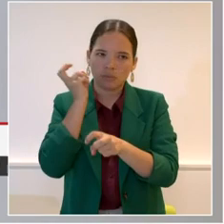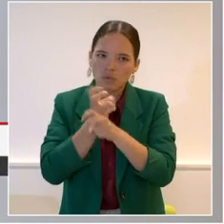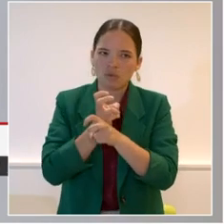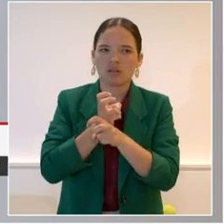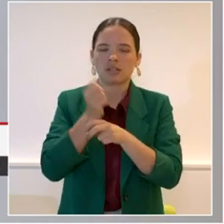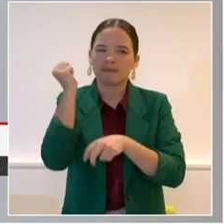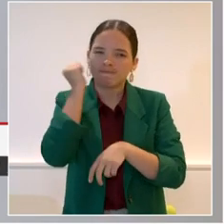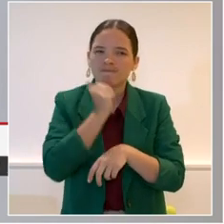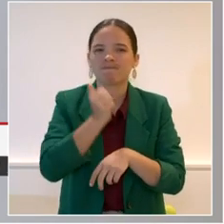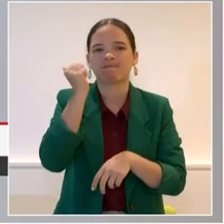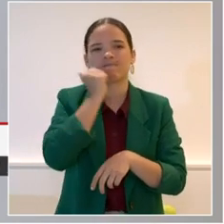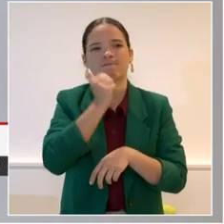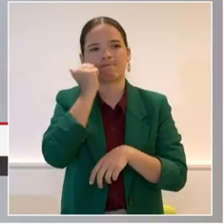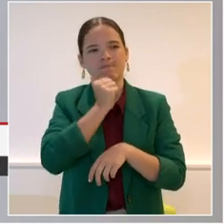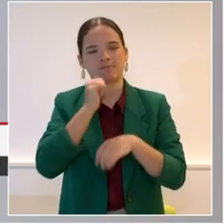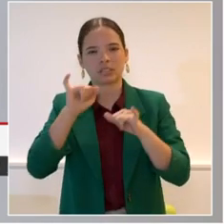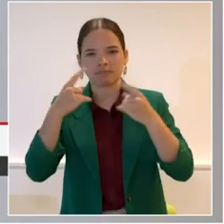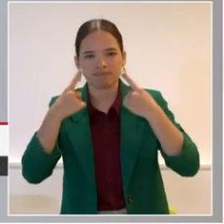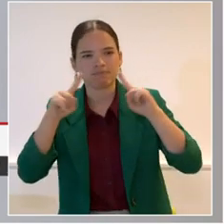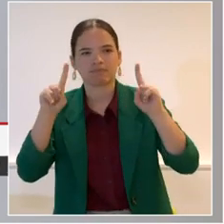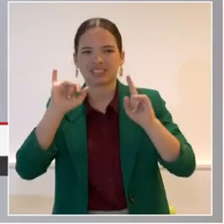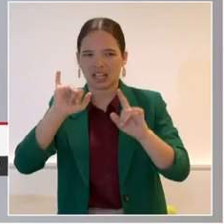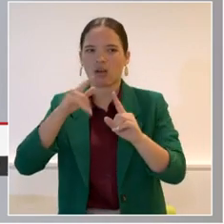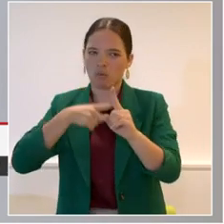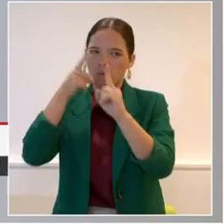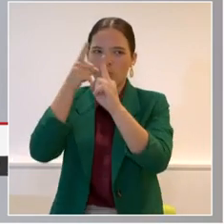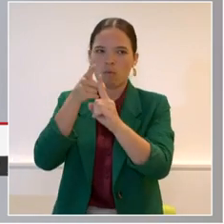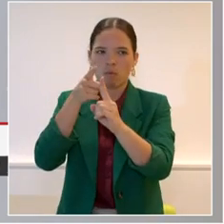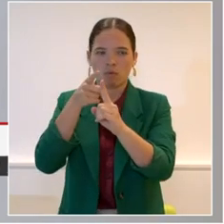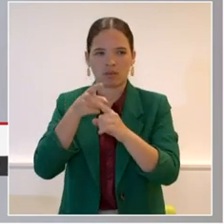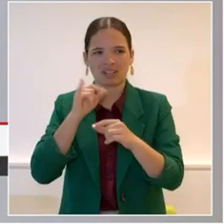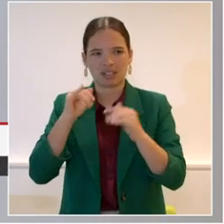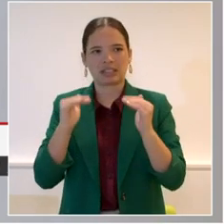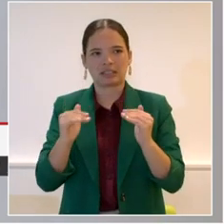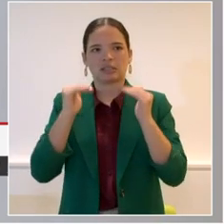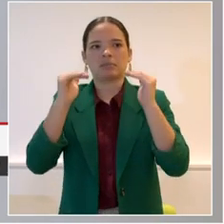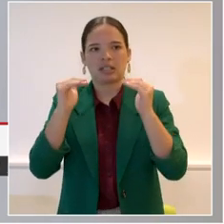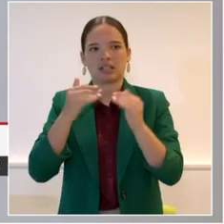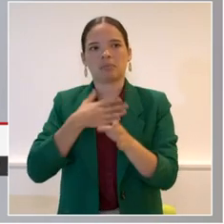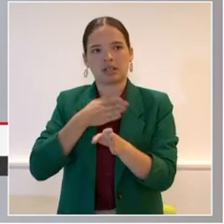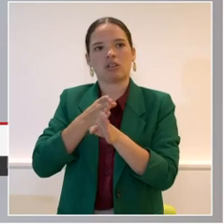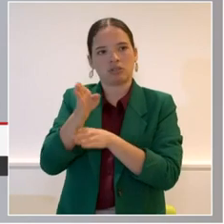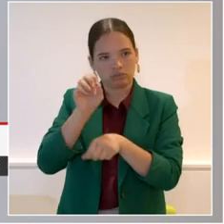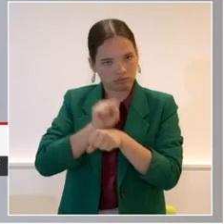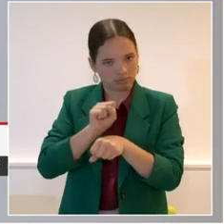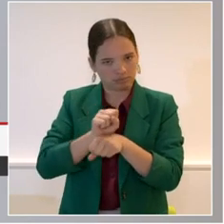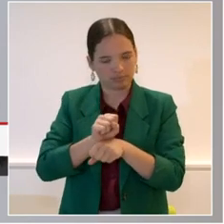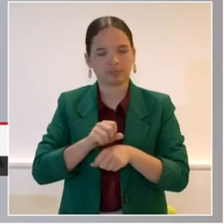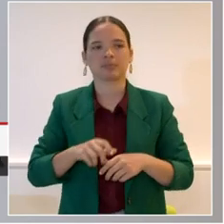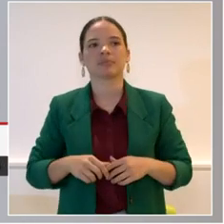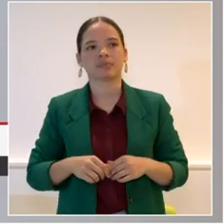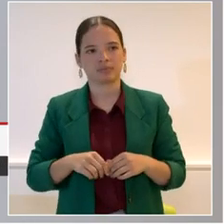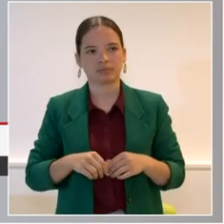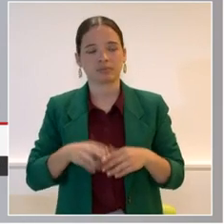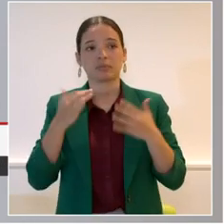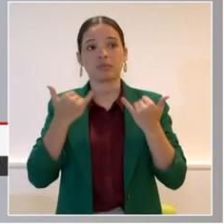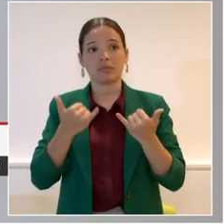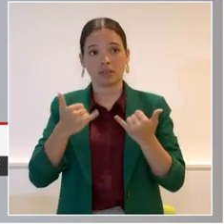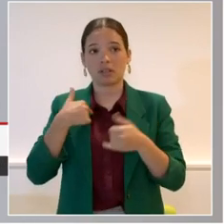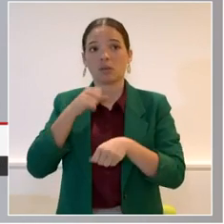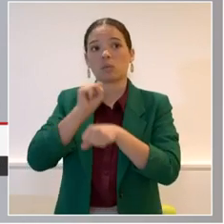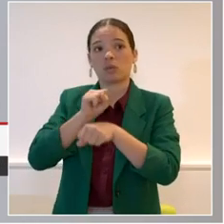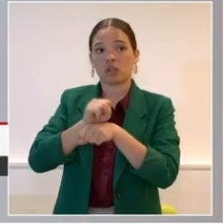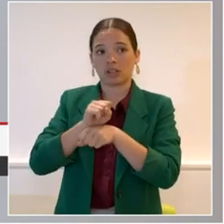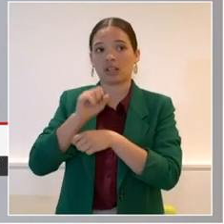I've established for my family and to advance my career. Currently, I am working as a cashier at a